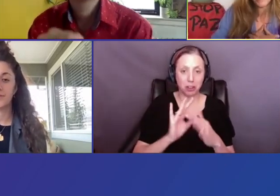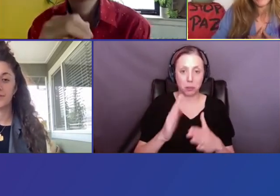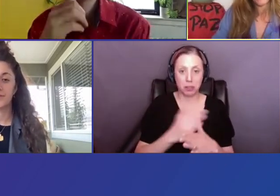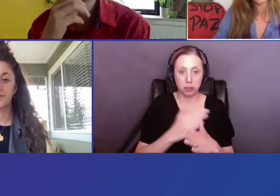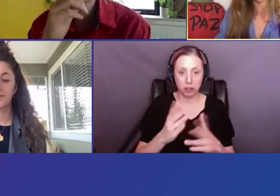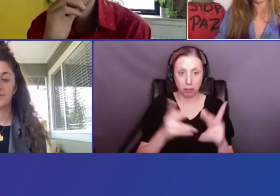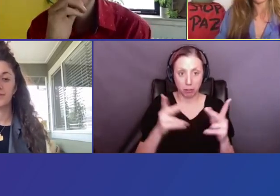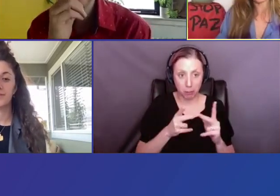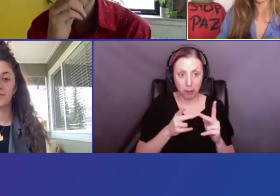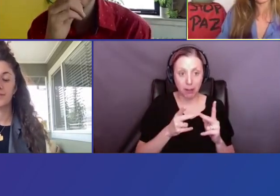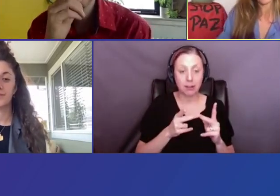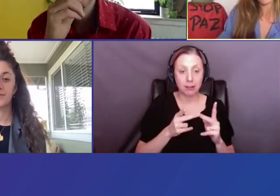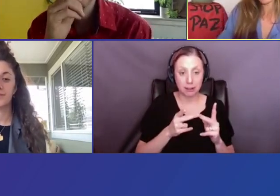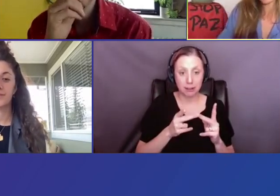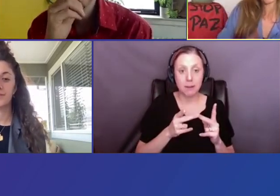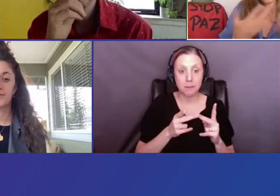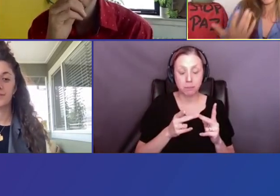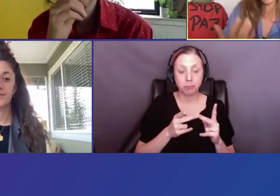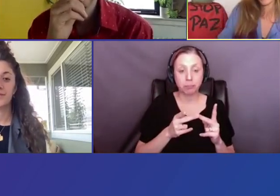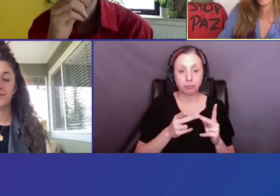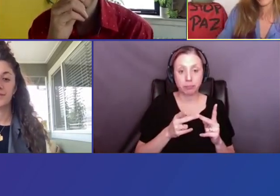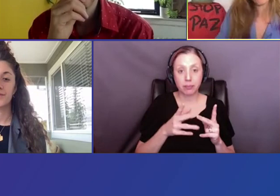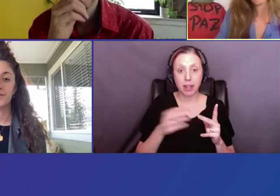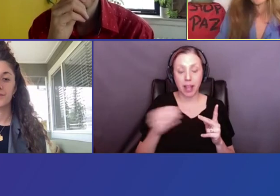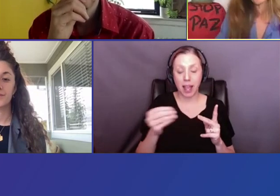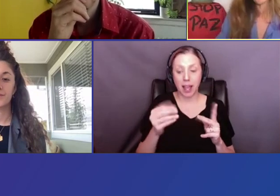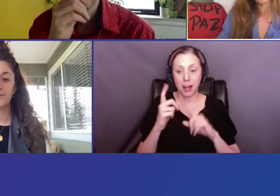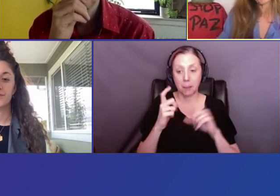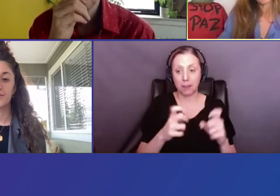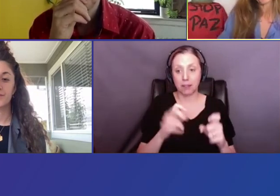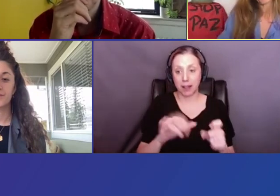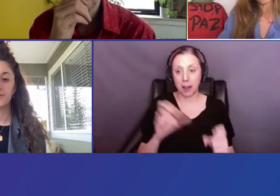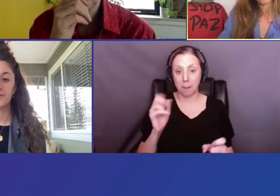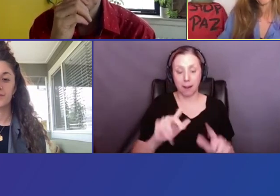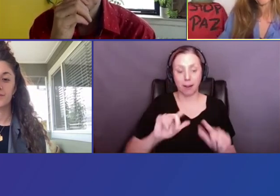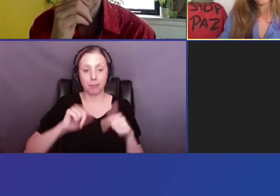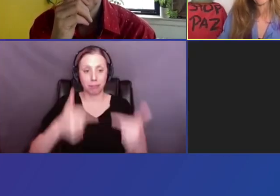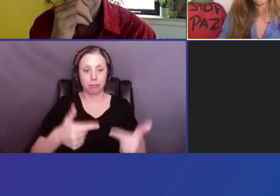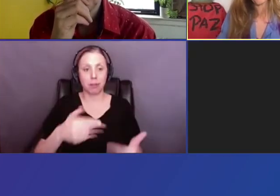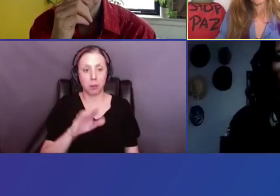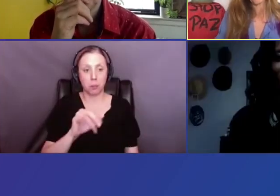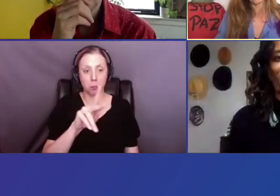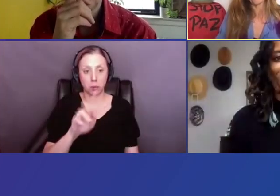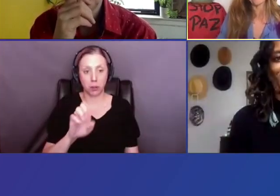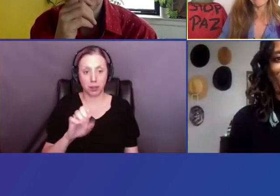space. And I give it back to Brooks.